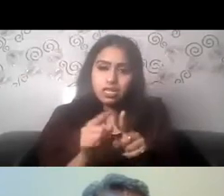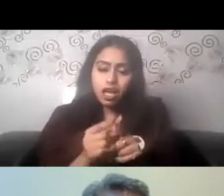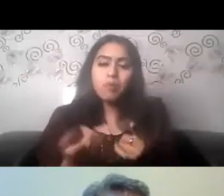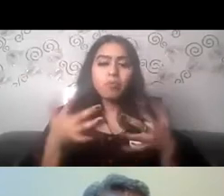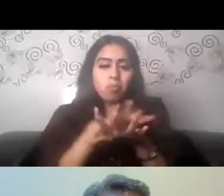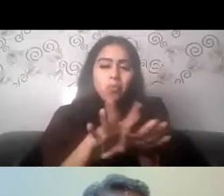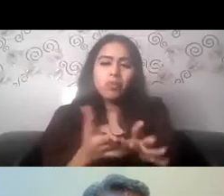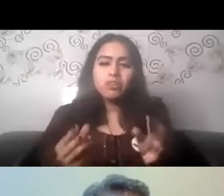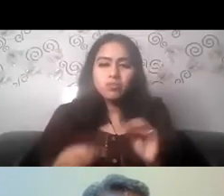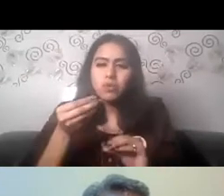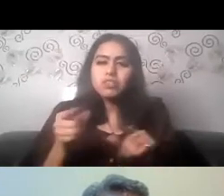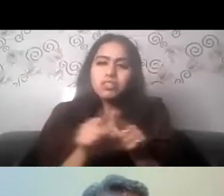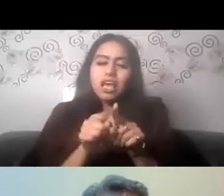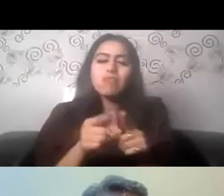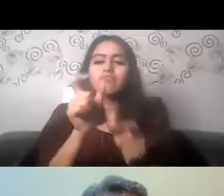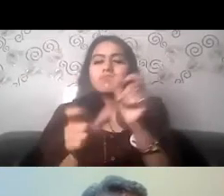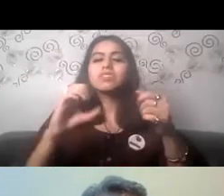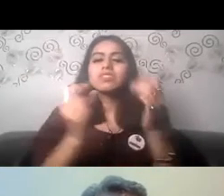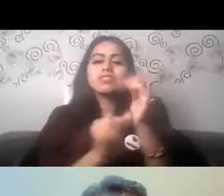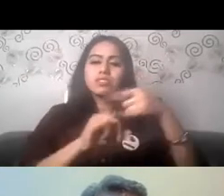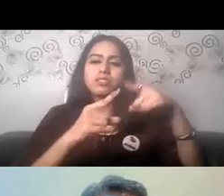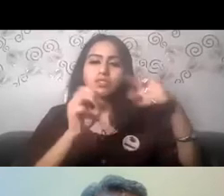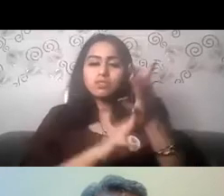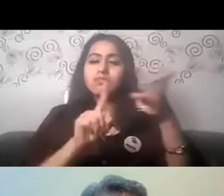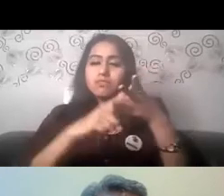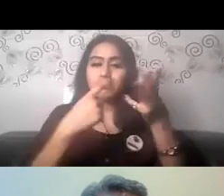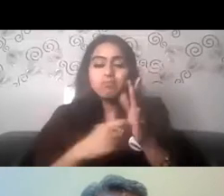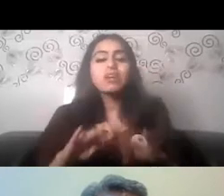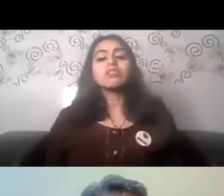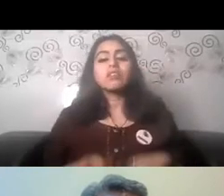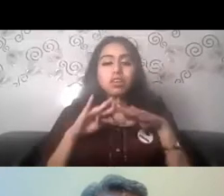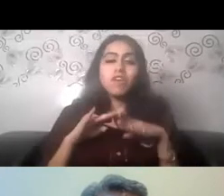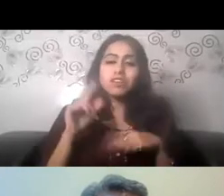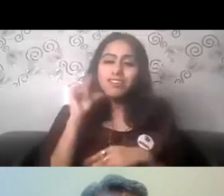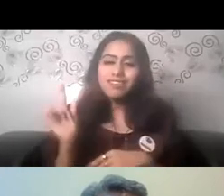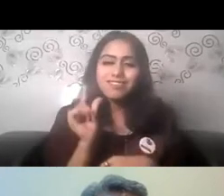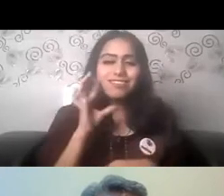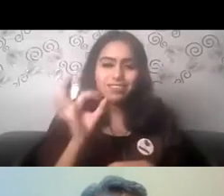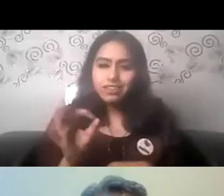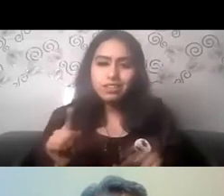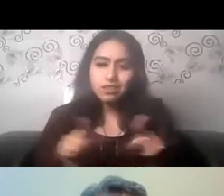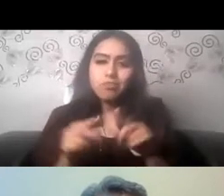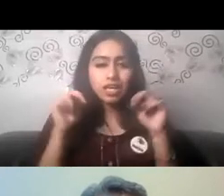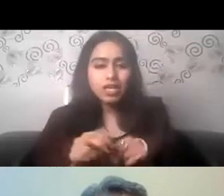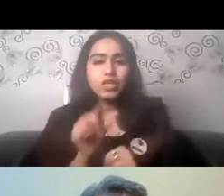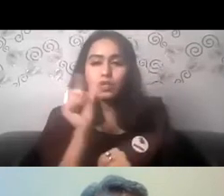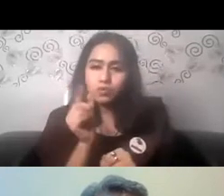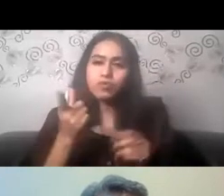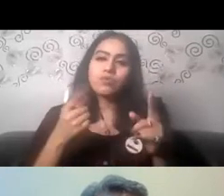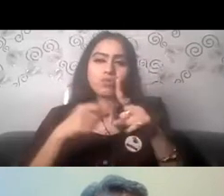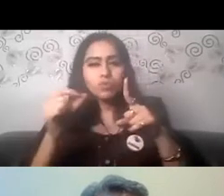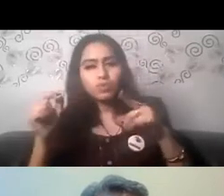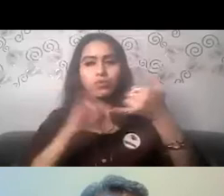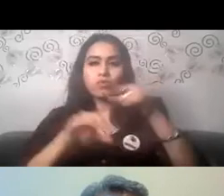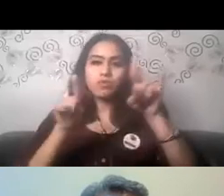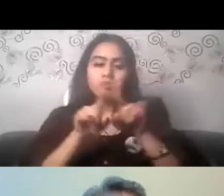way, and how customer satisfaction, etc., will rise. So we've got some very useful tools. We've got an